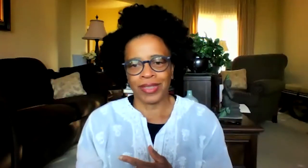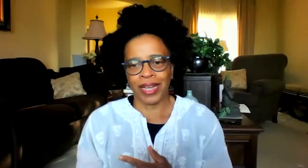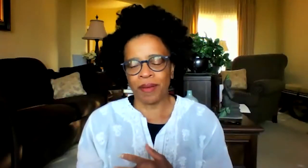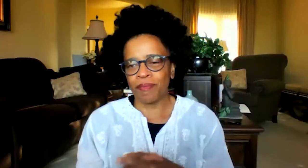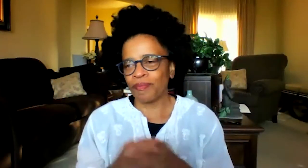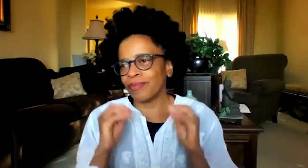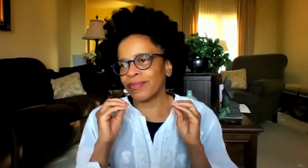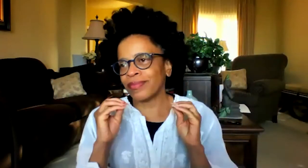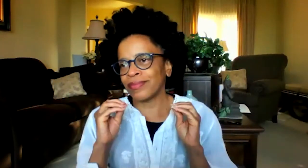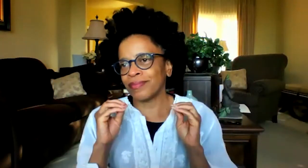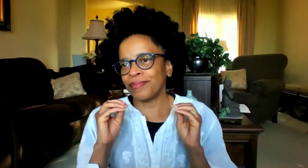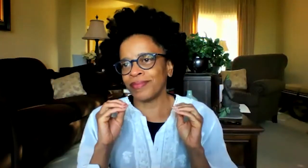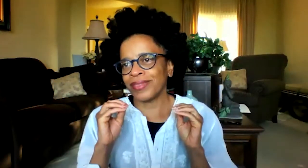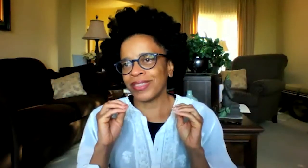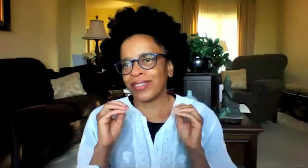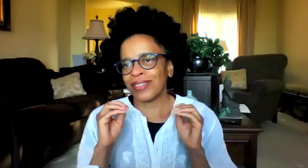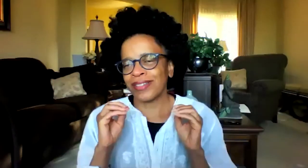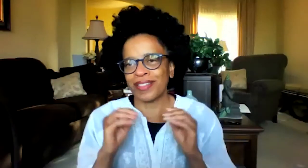like